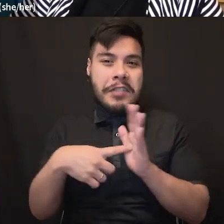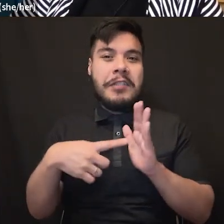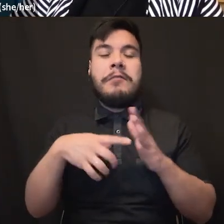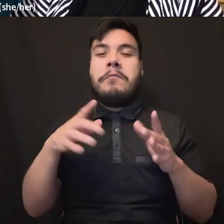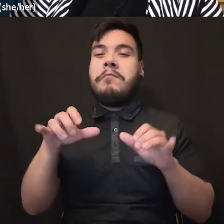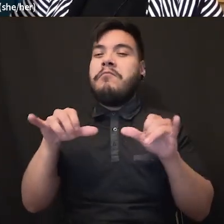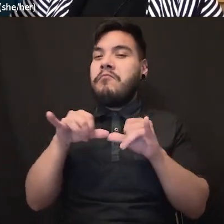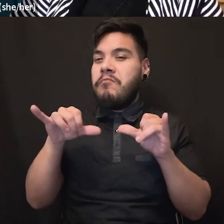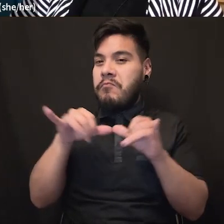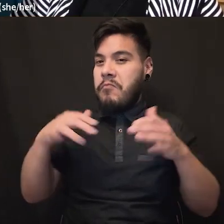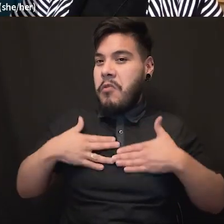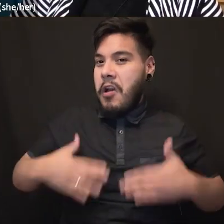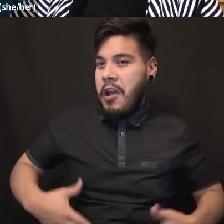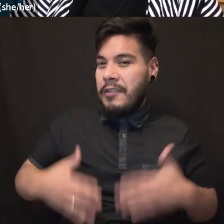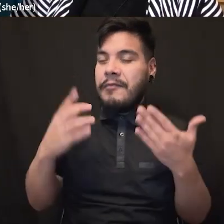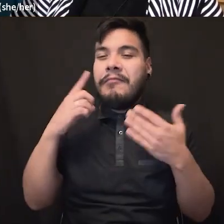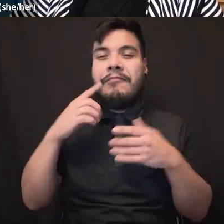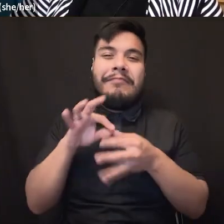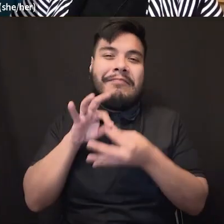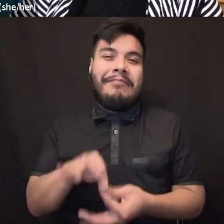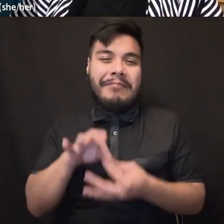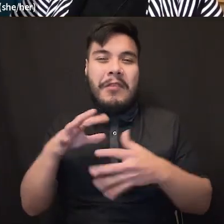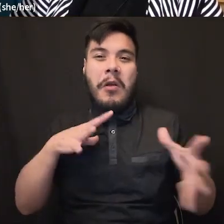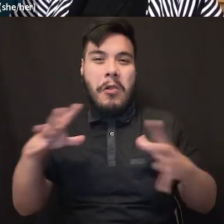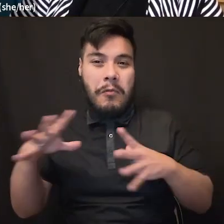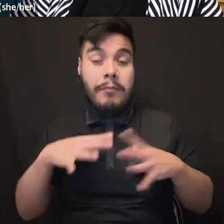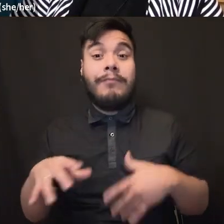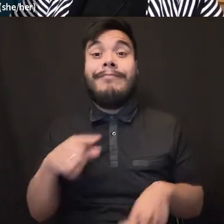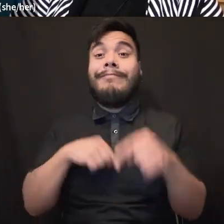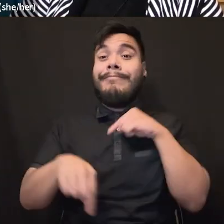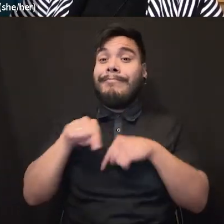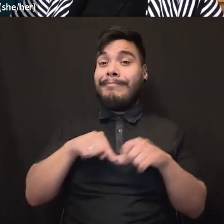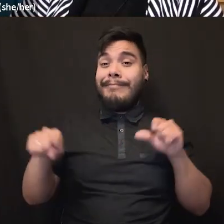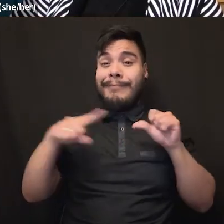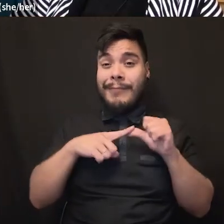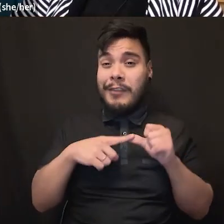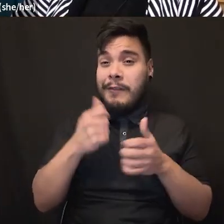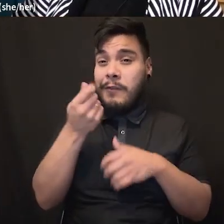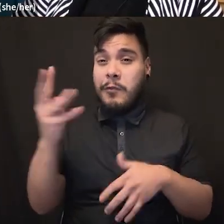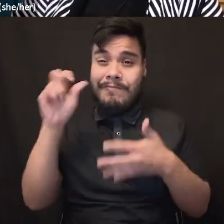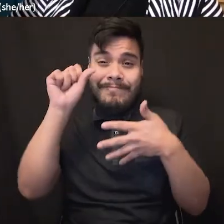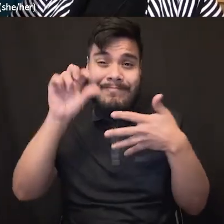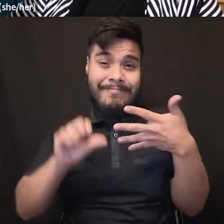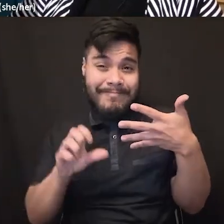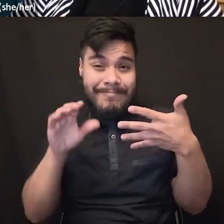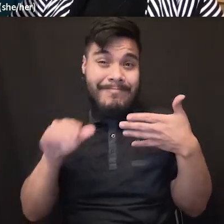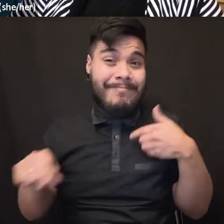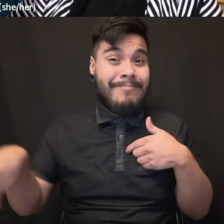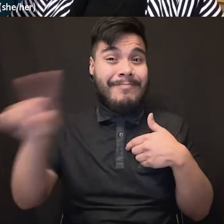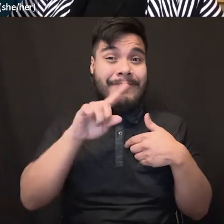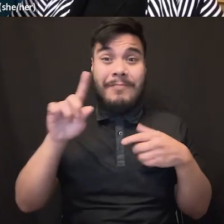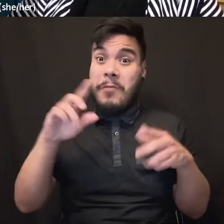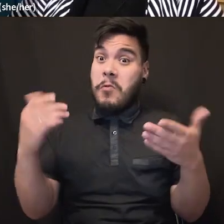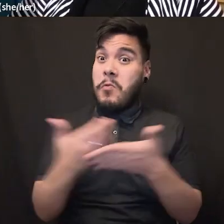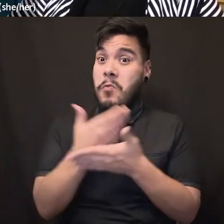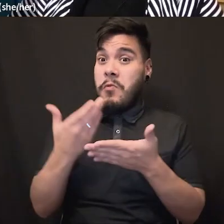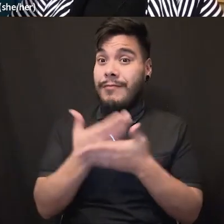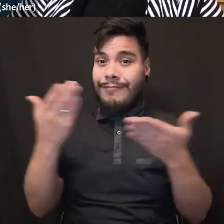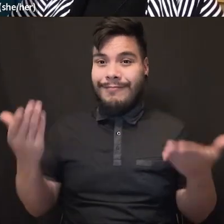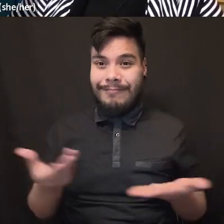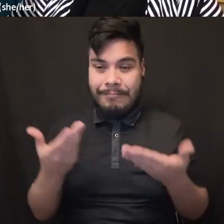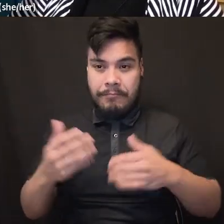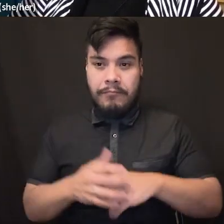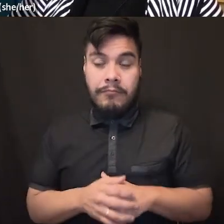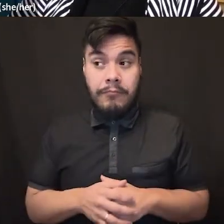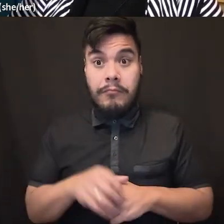Hollywood. Before we do that, just a couple of announcements and reminders for those of you who are new to us.